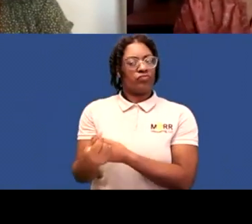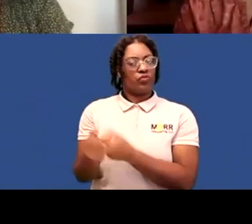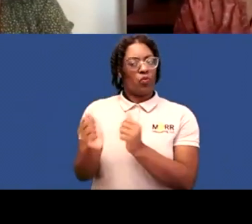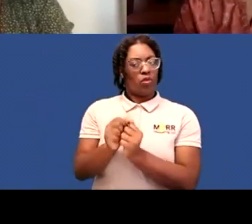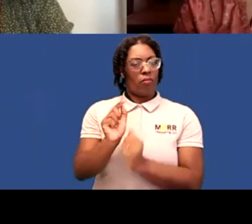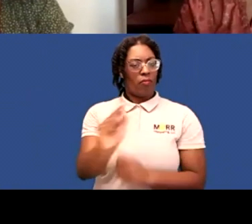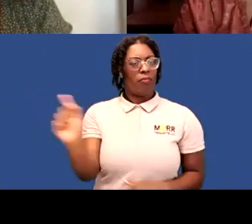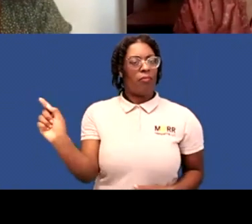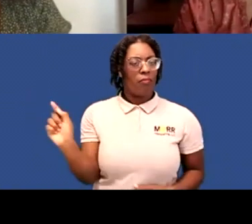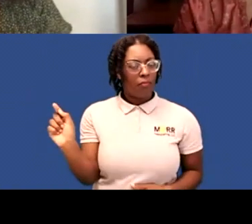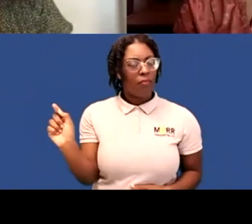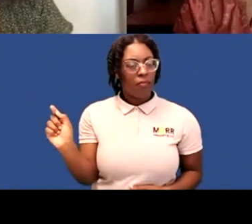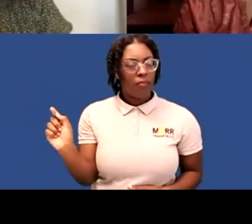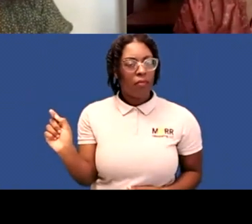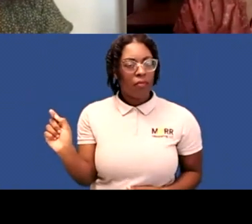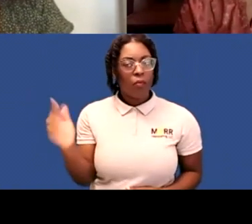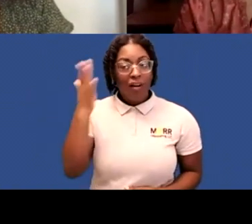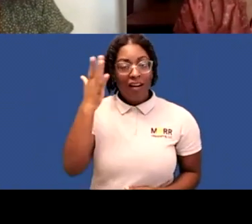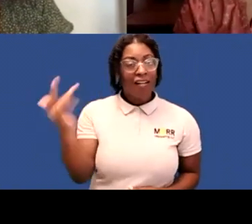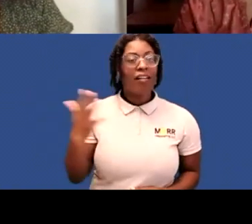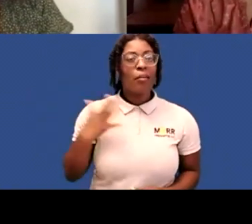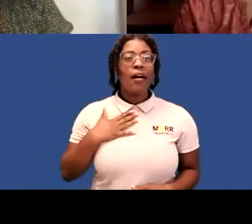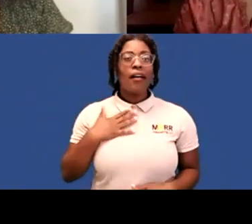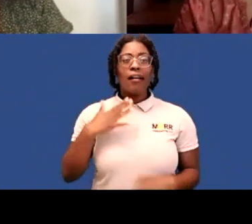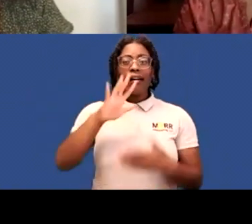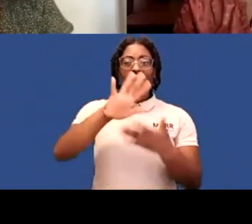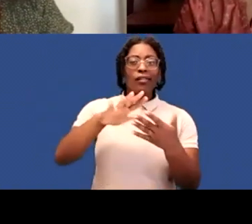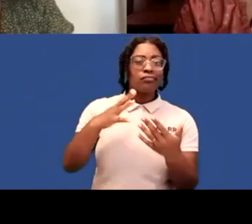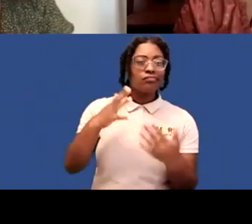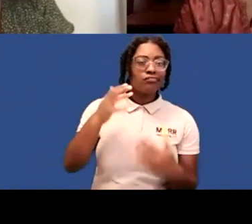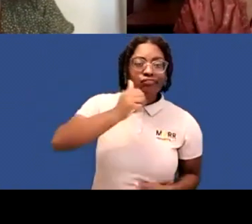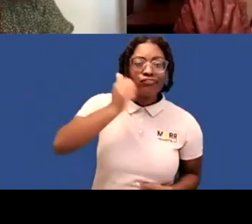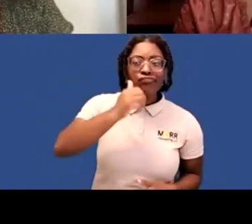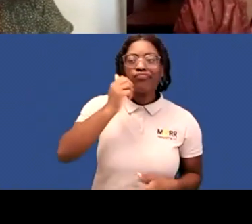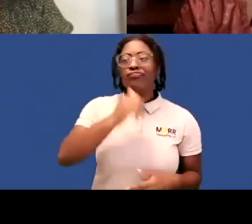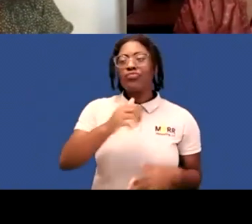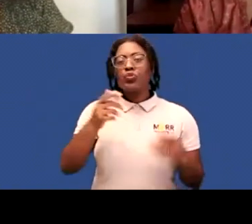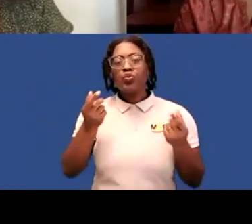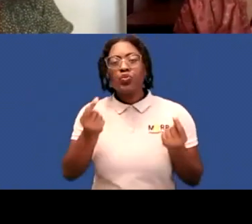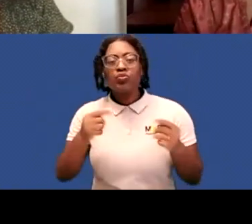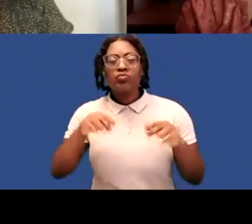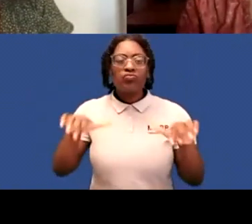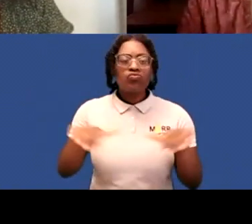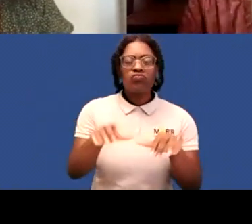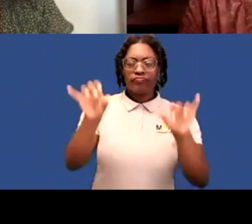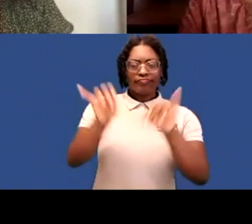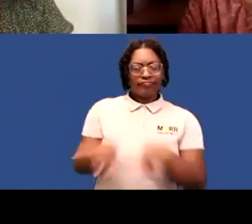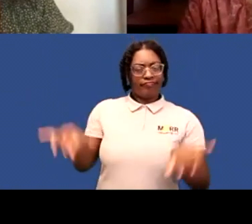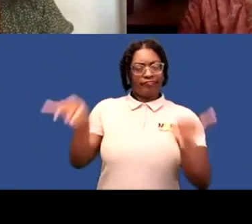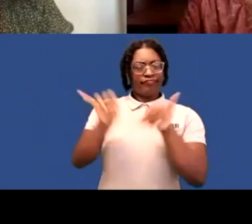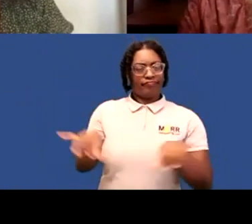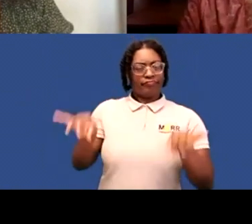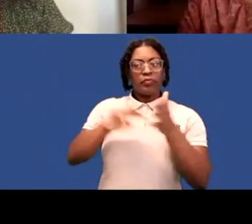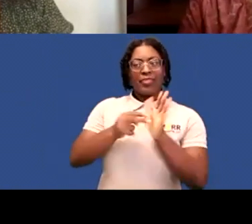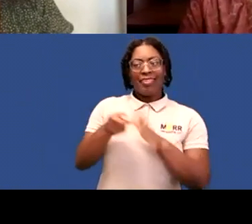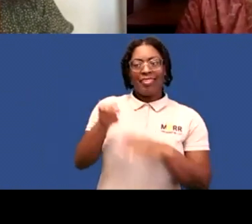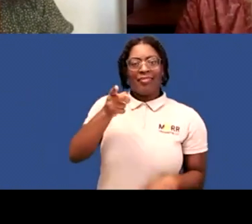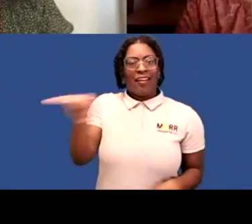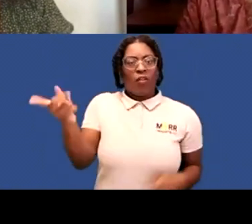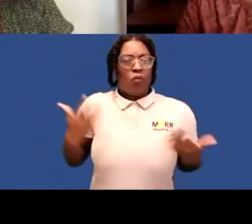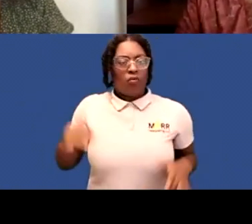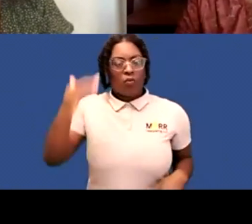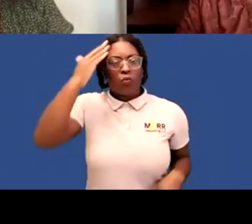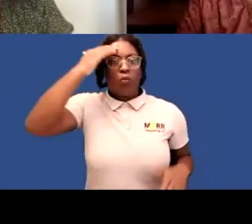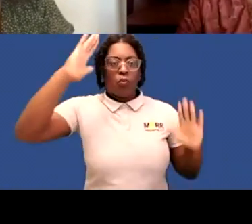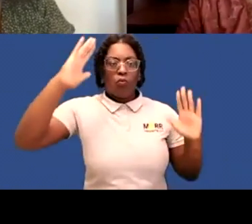routine, I have consistent responses, so that they can look at me and not have anxiety about what is going to happen if I